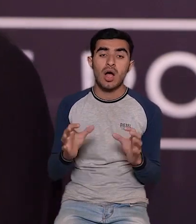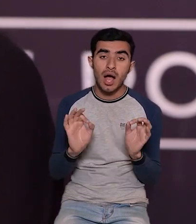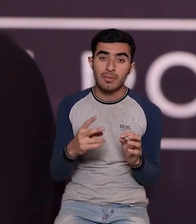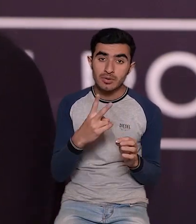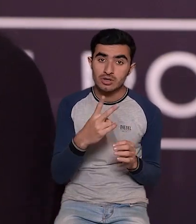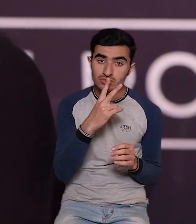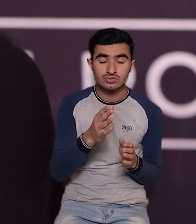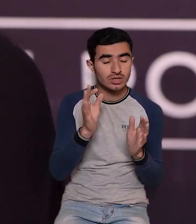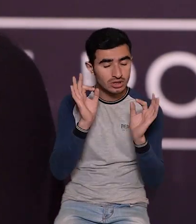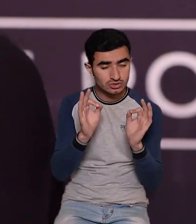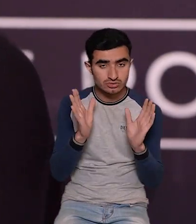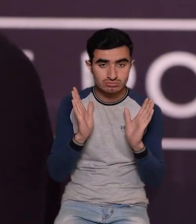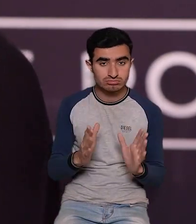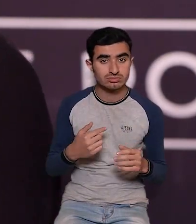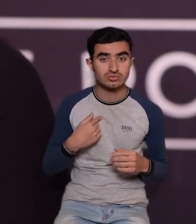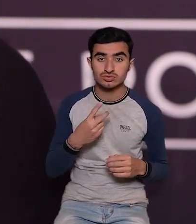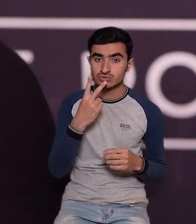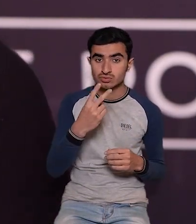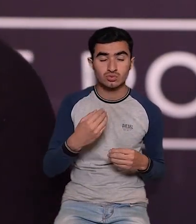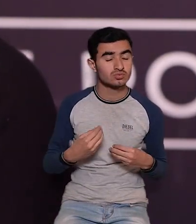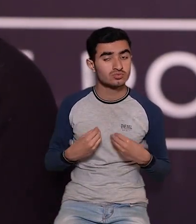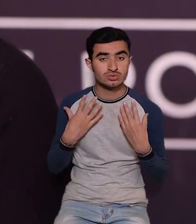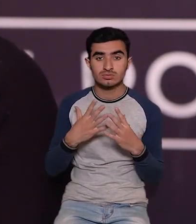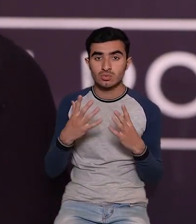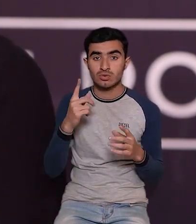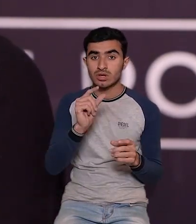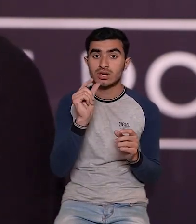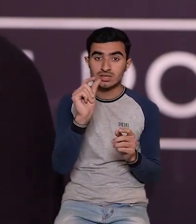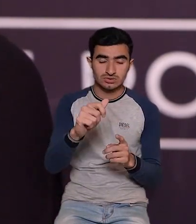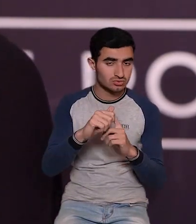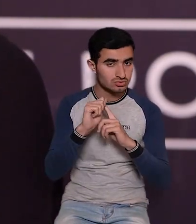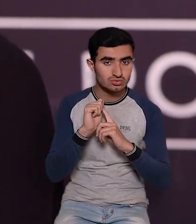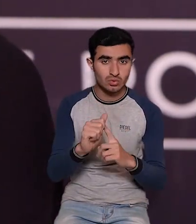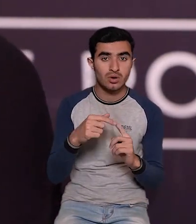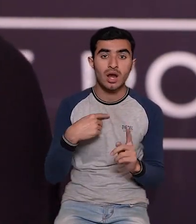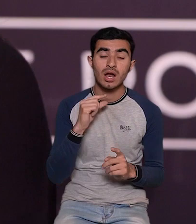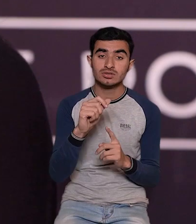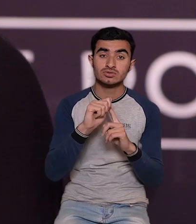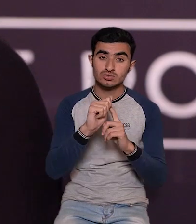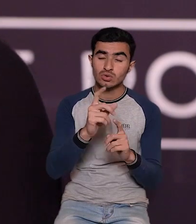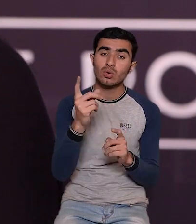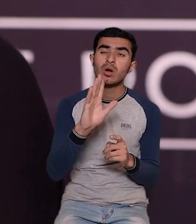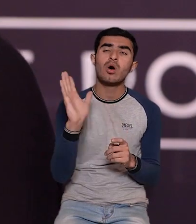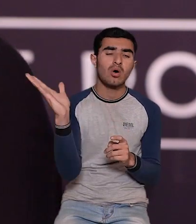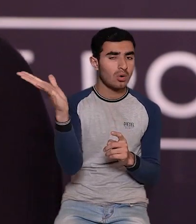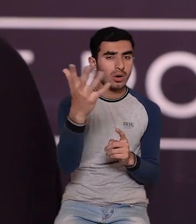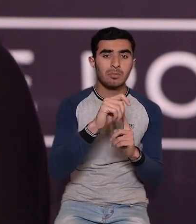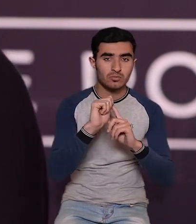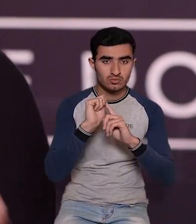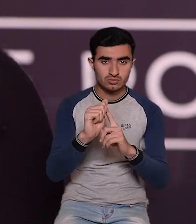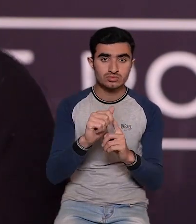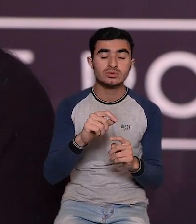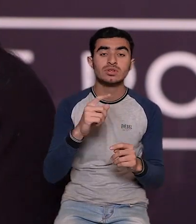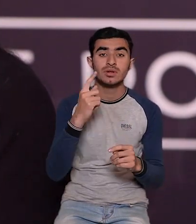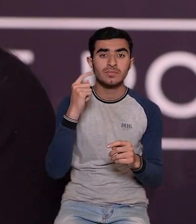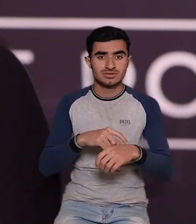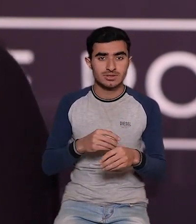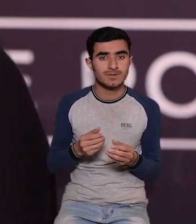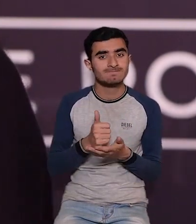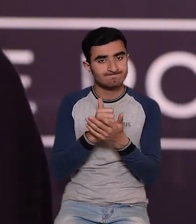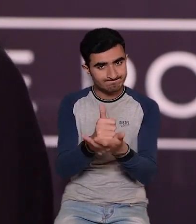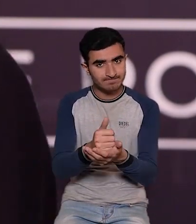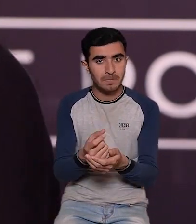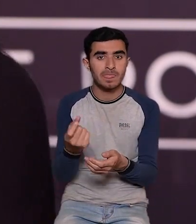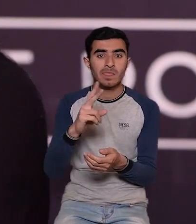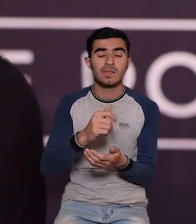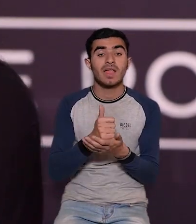of the disciplines that I would strongly encourage you and everybody to actually spend time. If